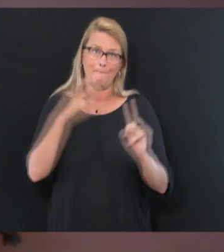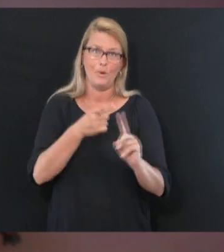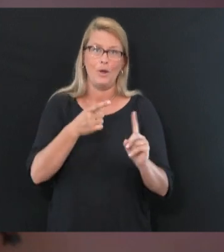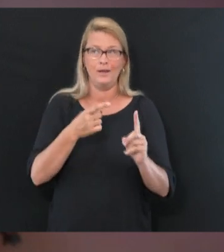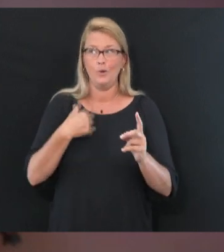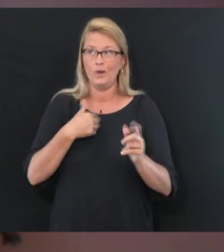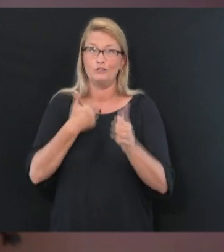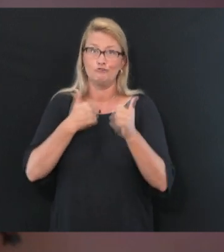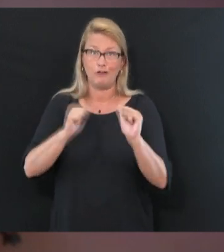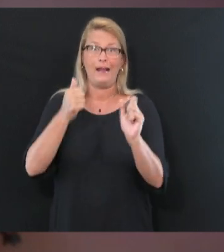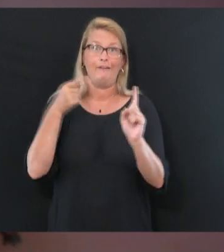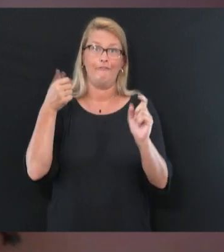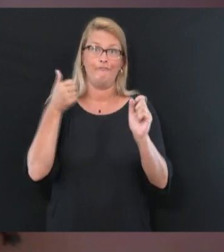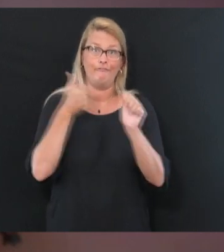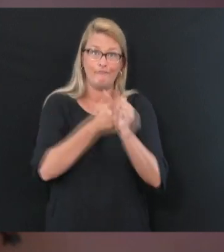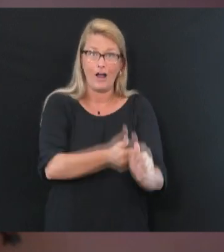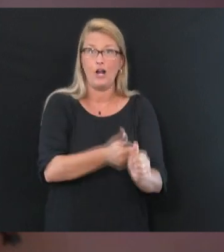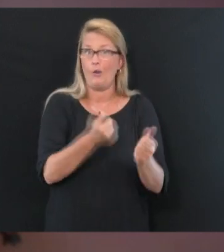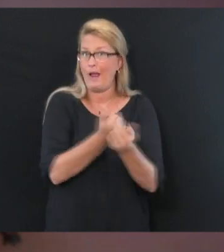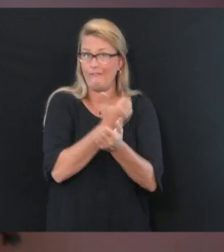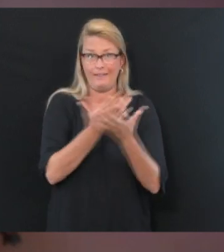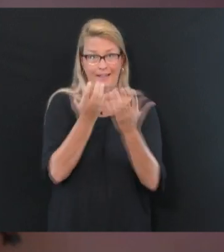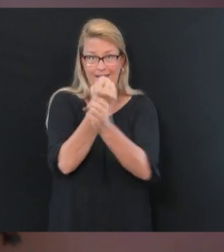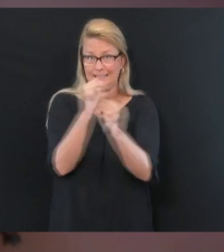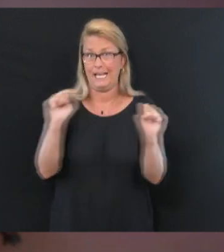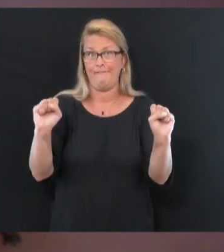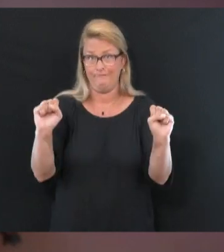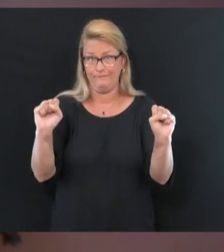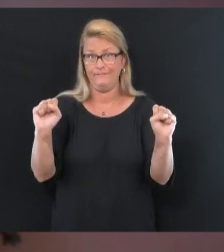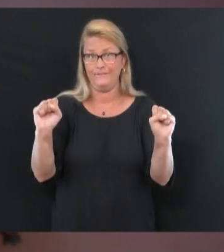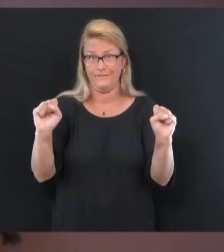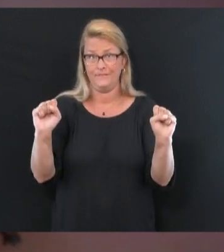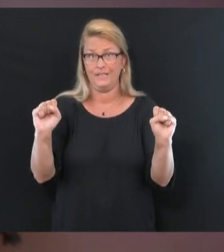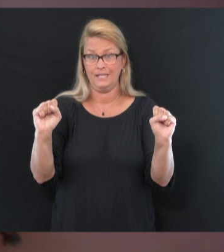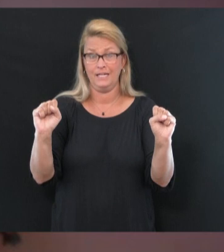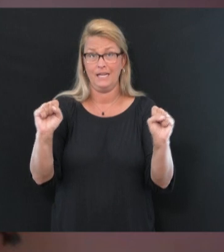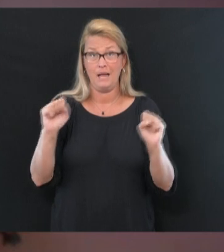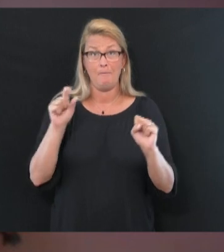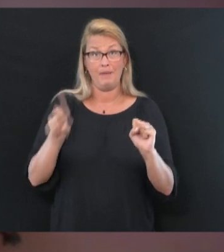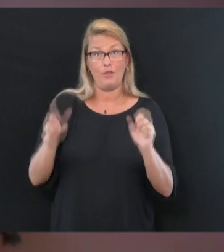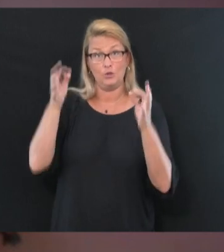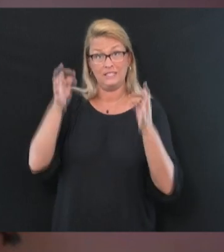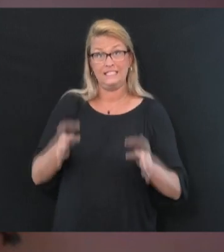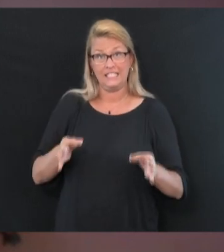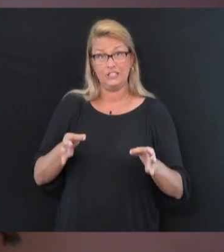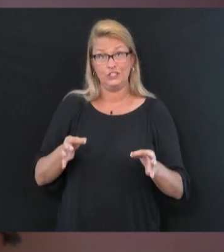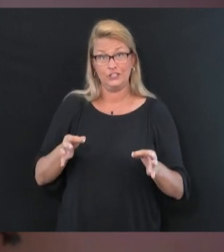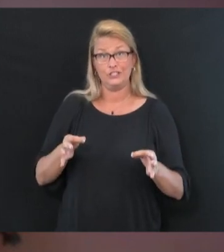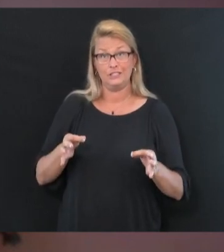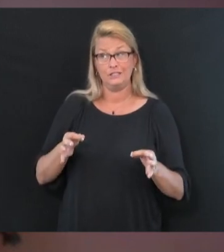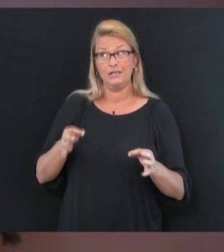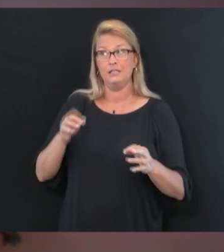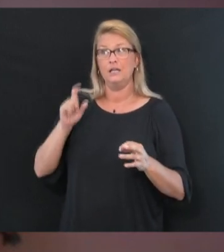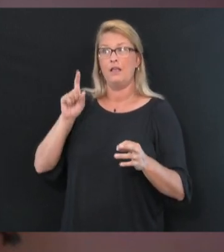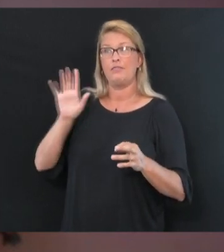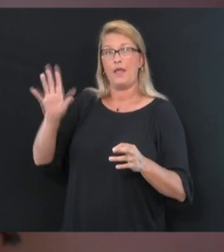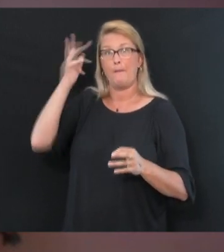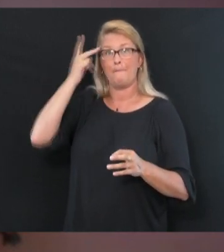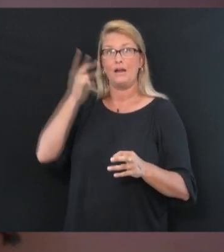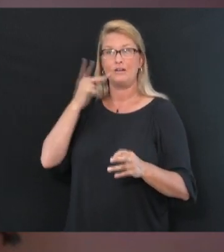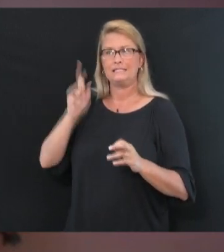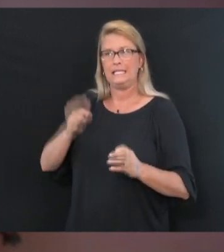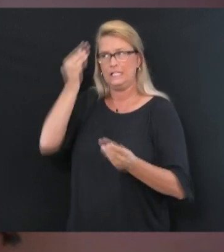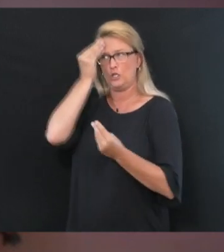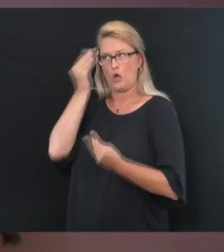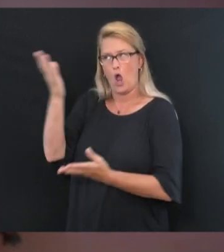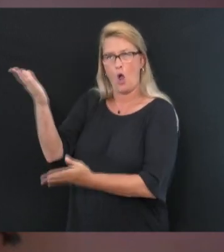as possible, these are decisions that really, to me, need to be made by informed parents and students to decide